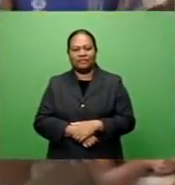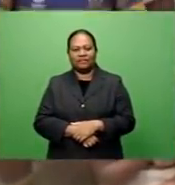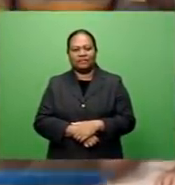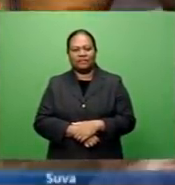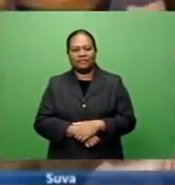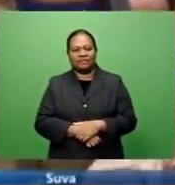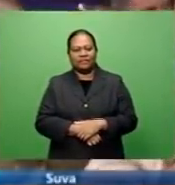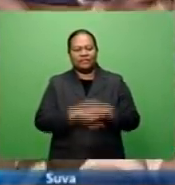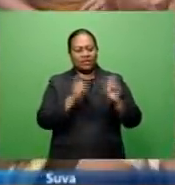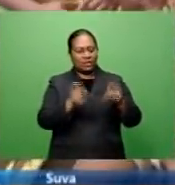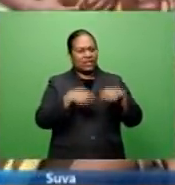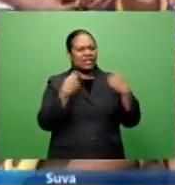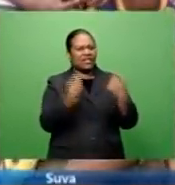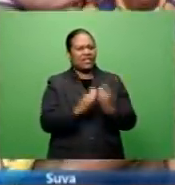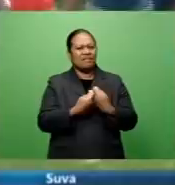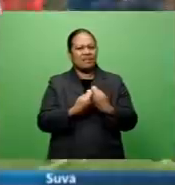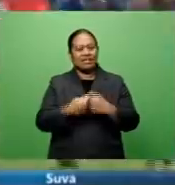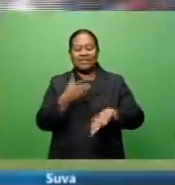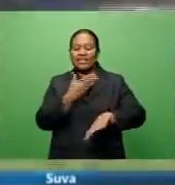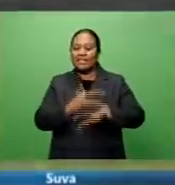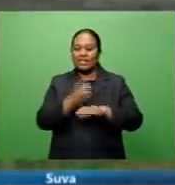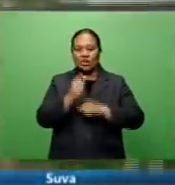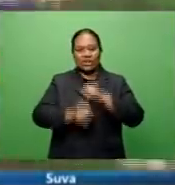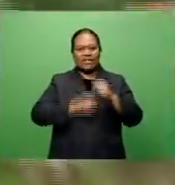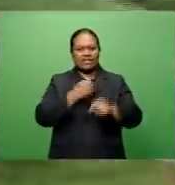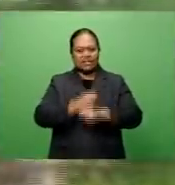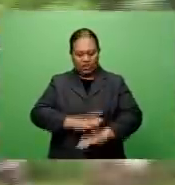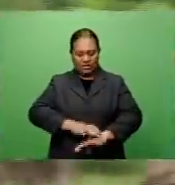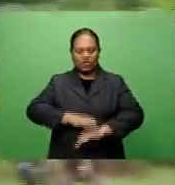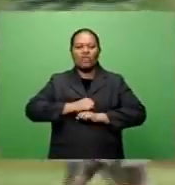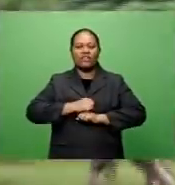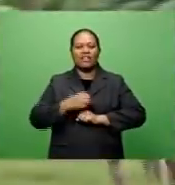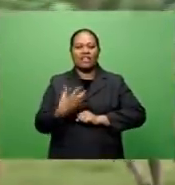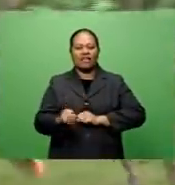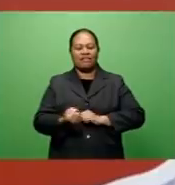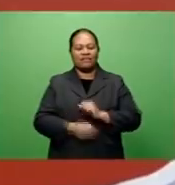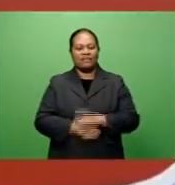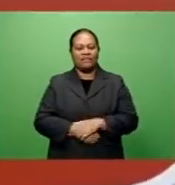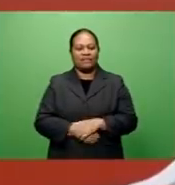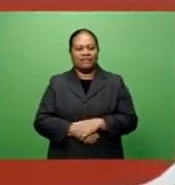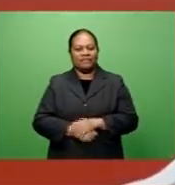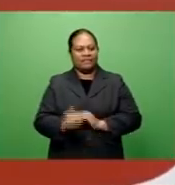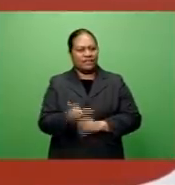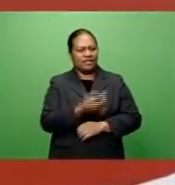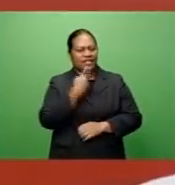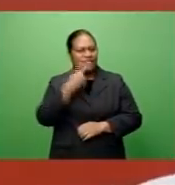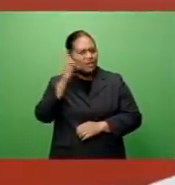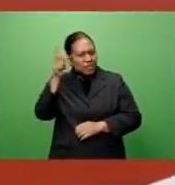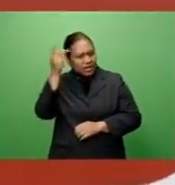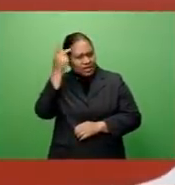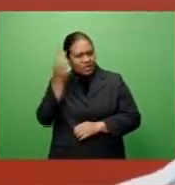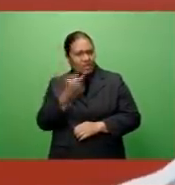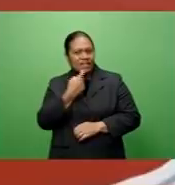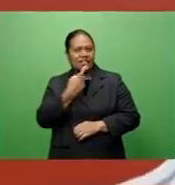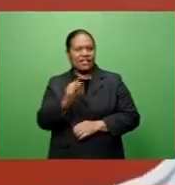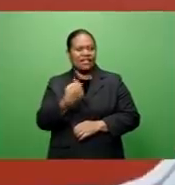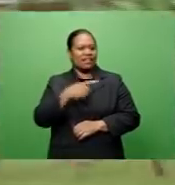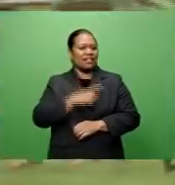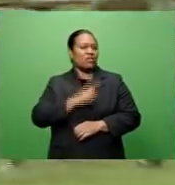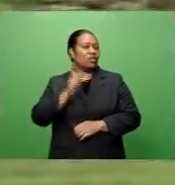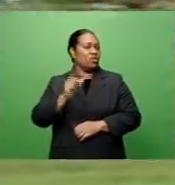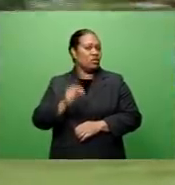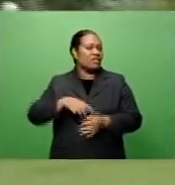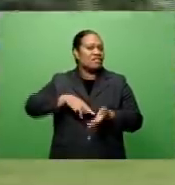The team comes into the new season with a lot of confidence. Our school principal helping us in things we're going to do in our rugby